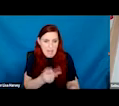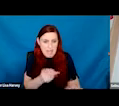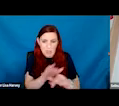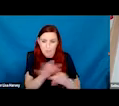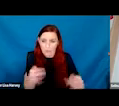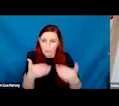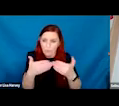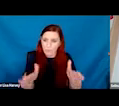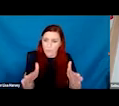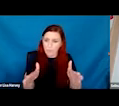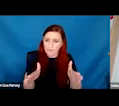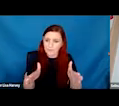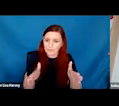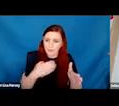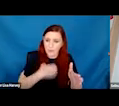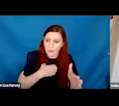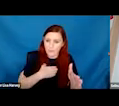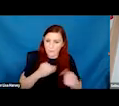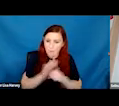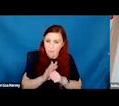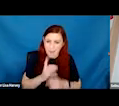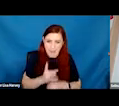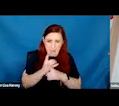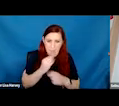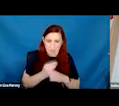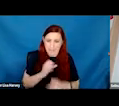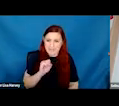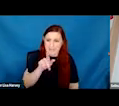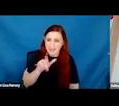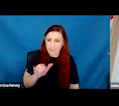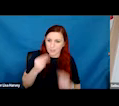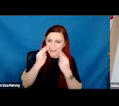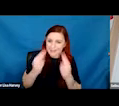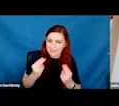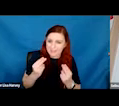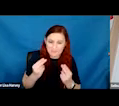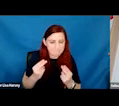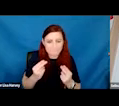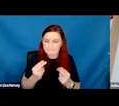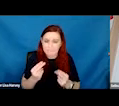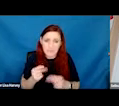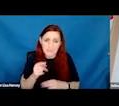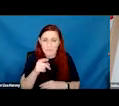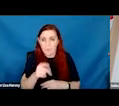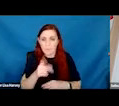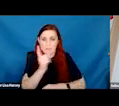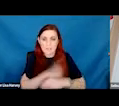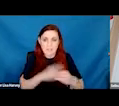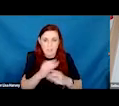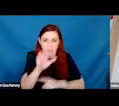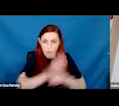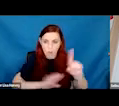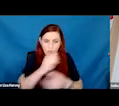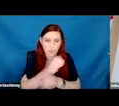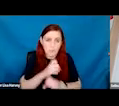have their sanitary needs met. Changing place facilities are finally starting to emerge across the country. And for example, in South Dublin